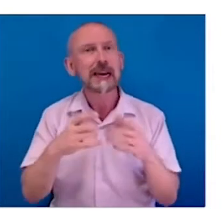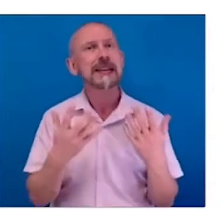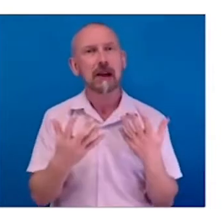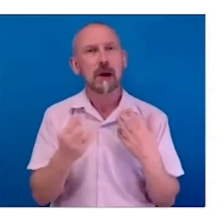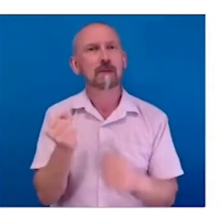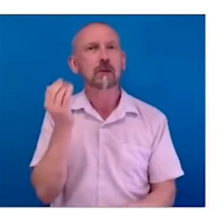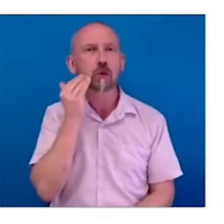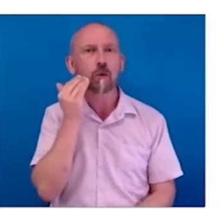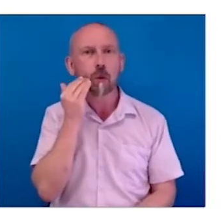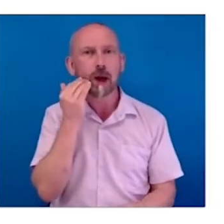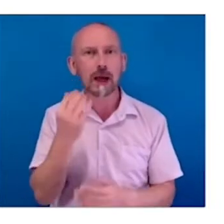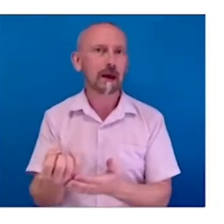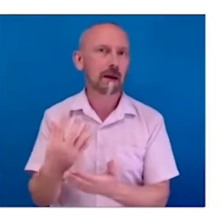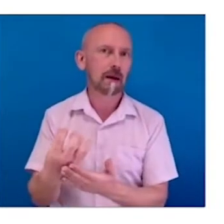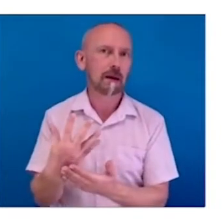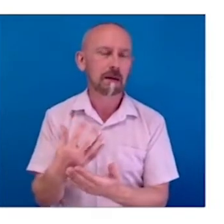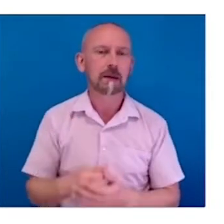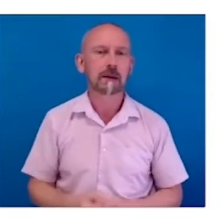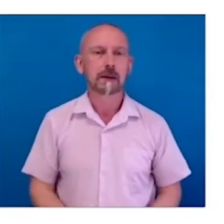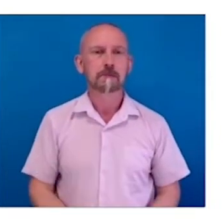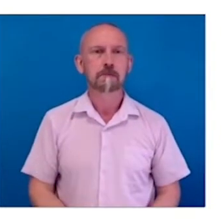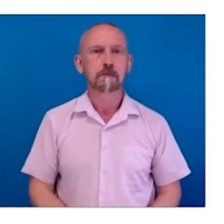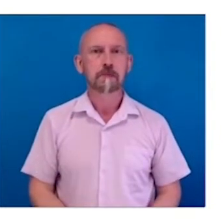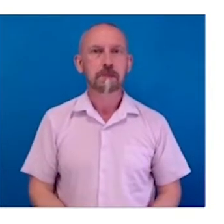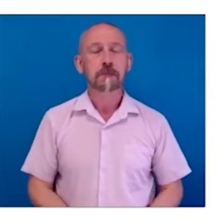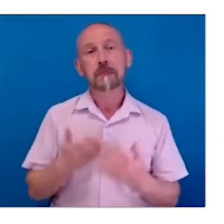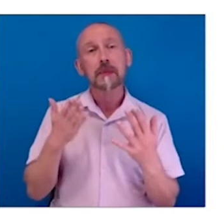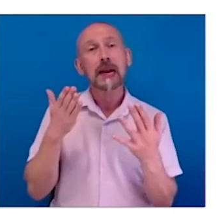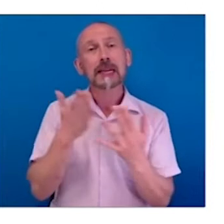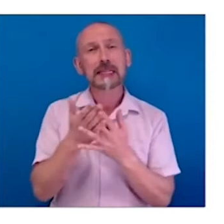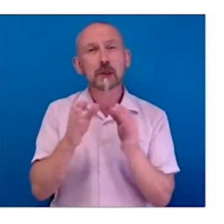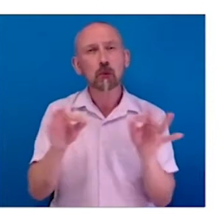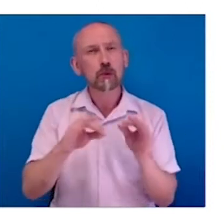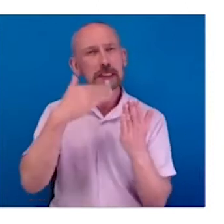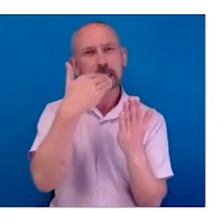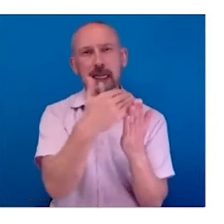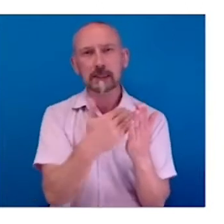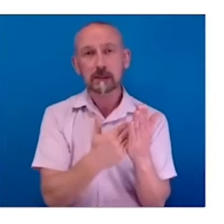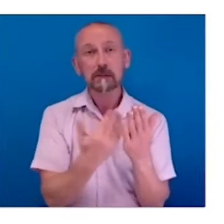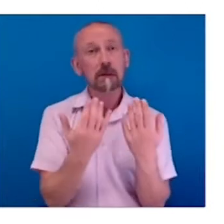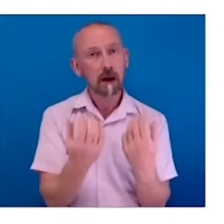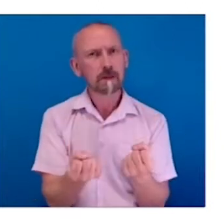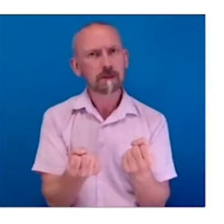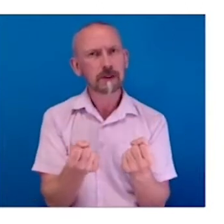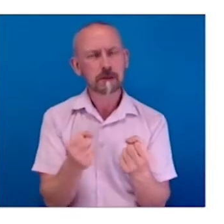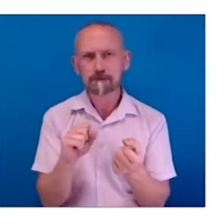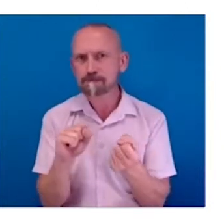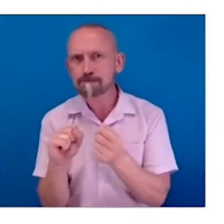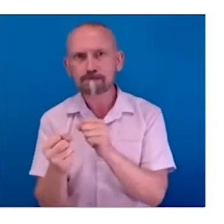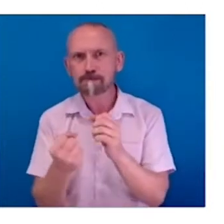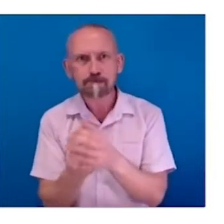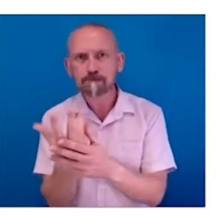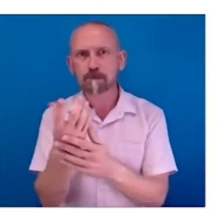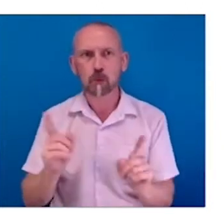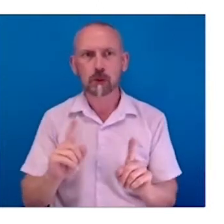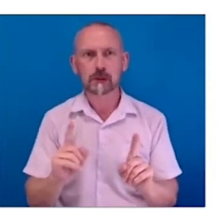with accessible music standards? We are constantly working to achieve the highest possible standards